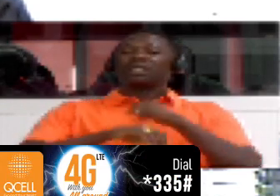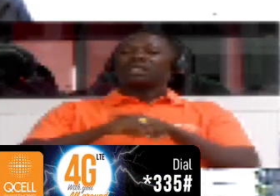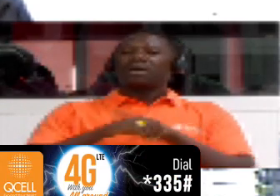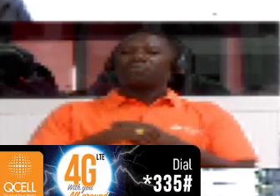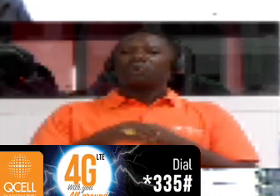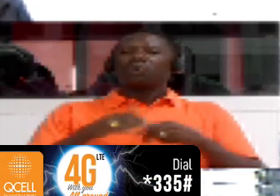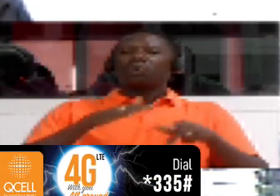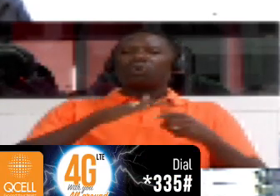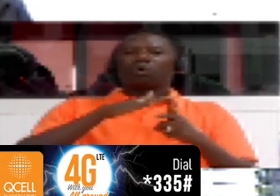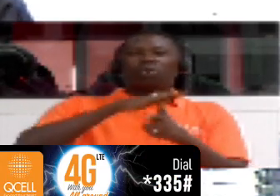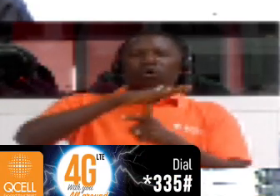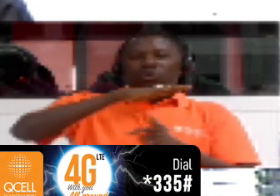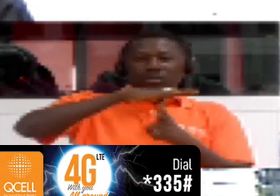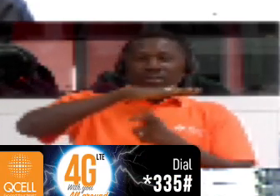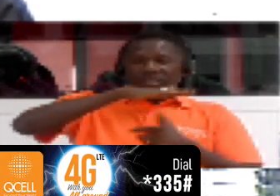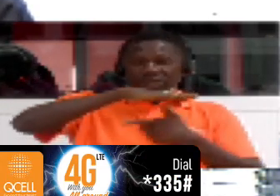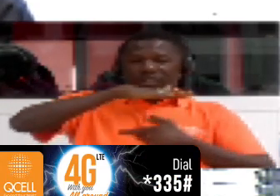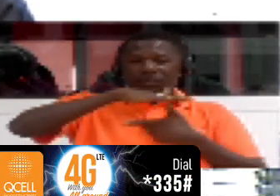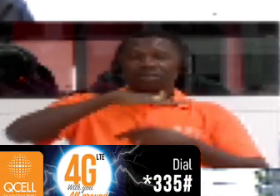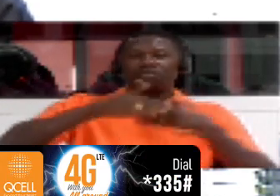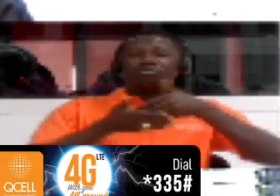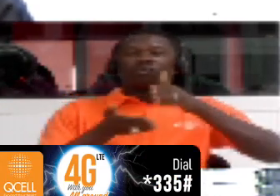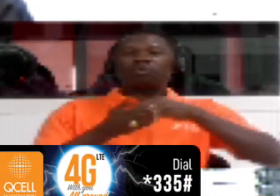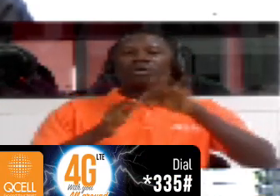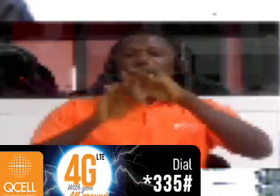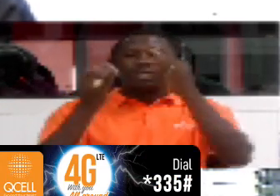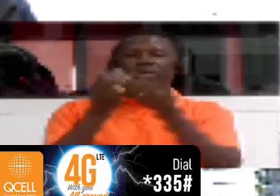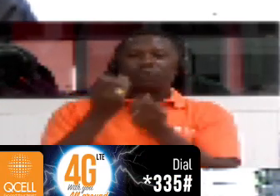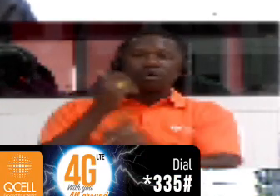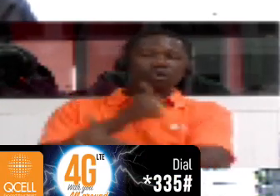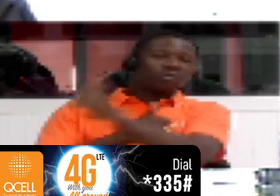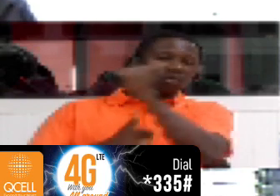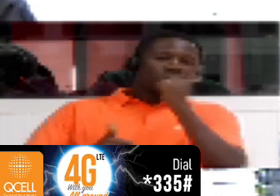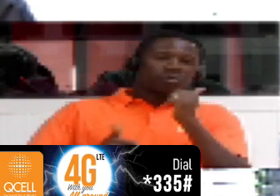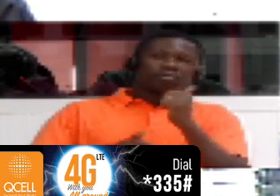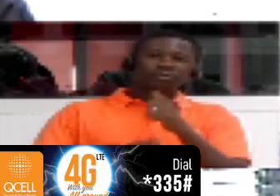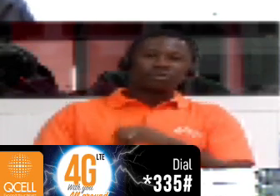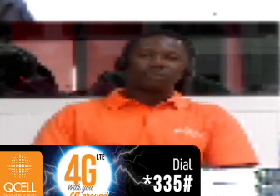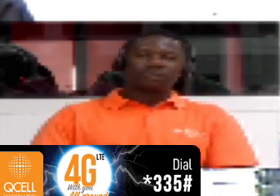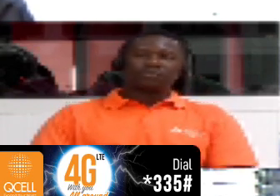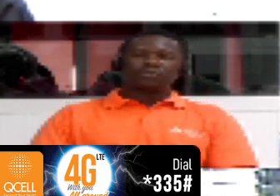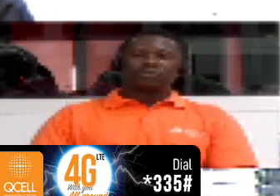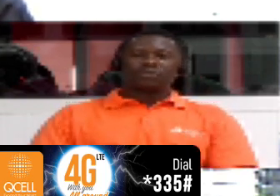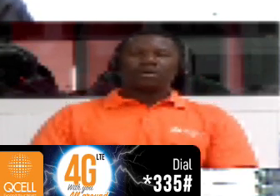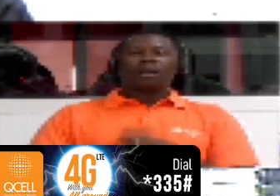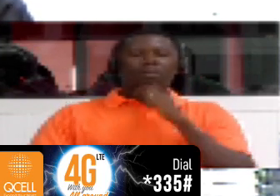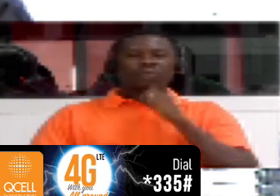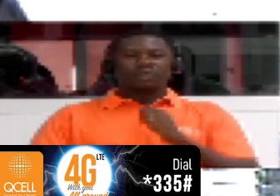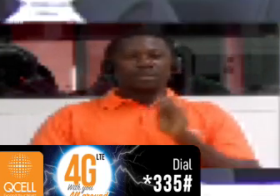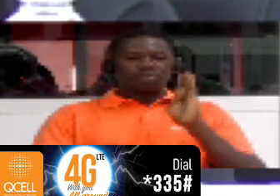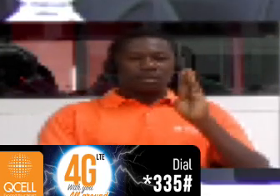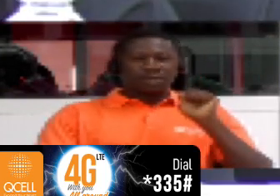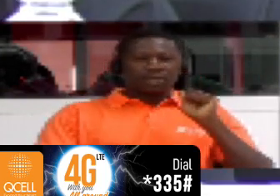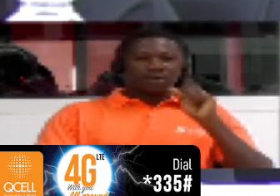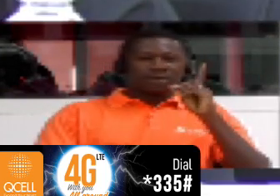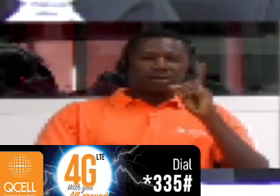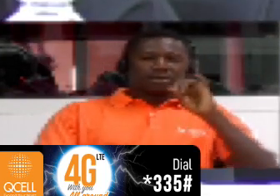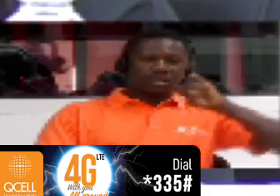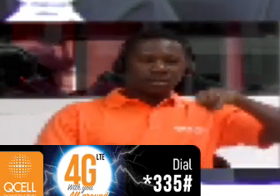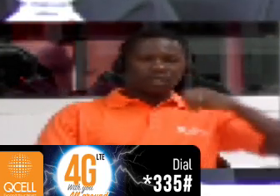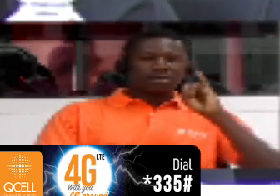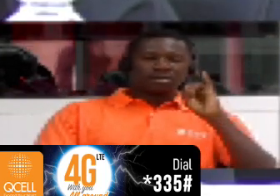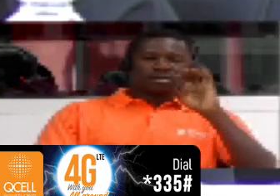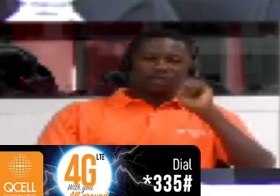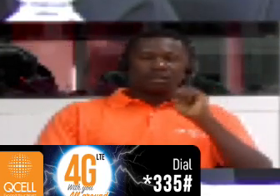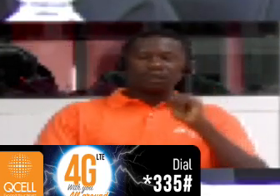silokam. This under 17, we are on their way. Mr. Badjie, can I just interrupt? I would just like to know what rank